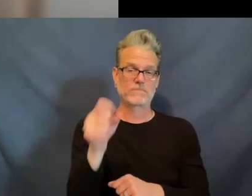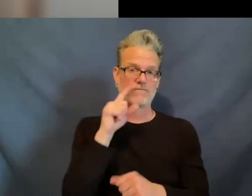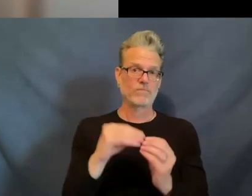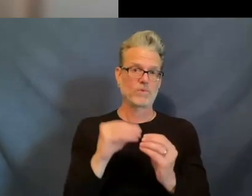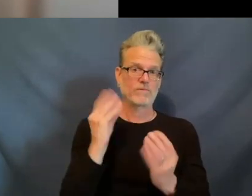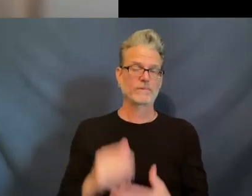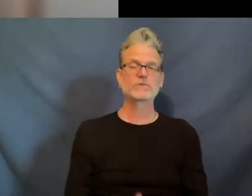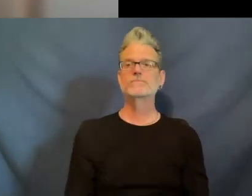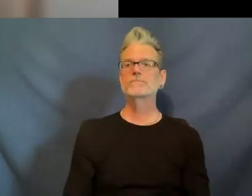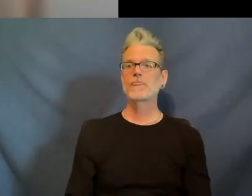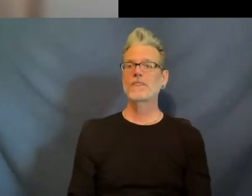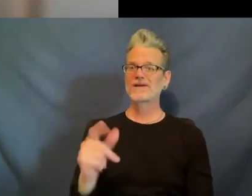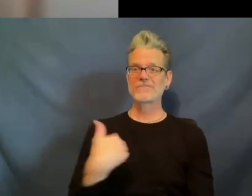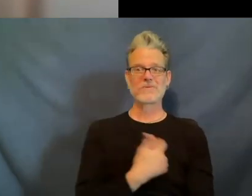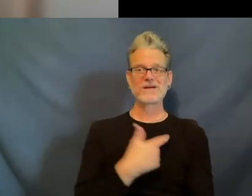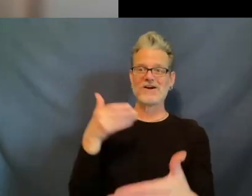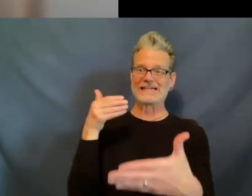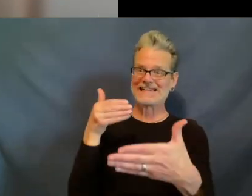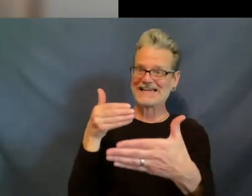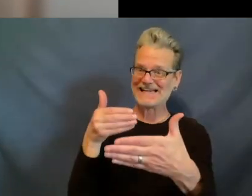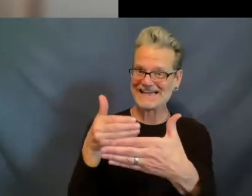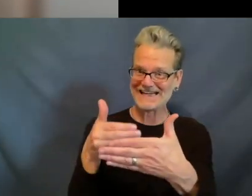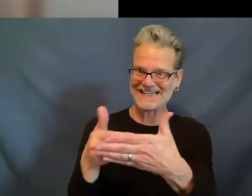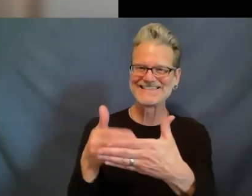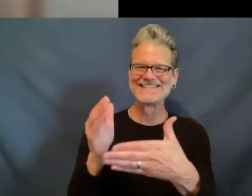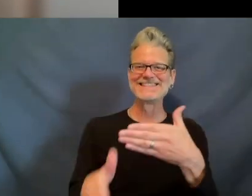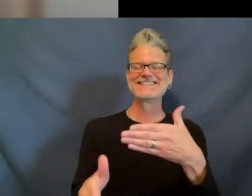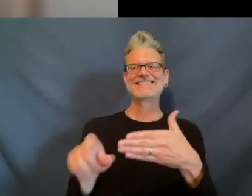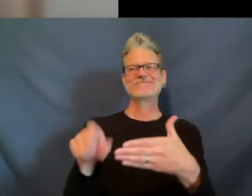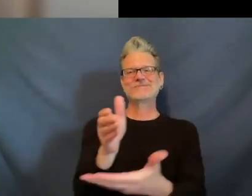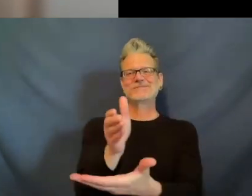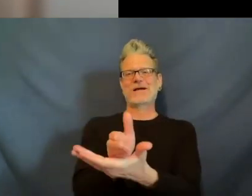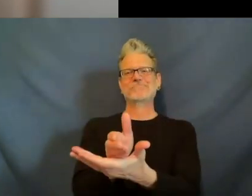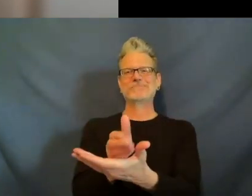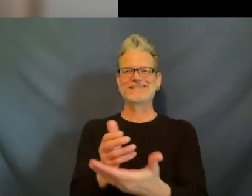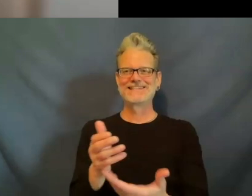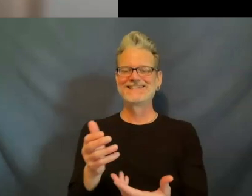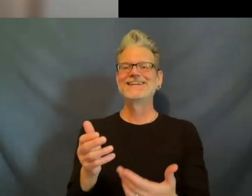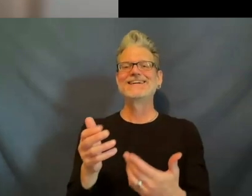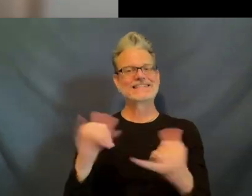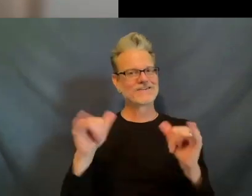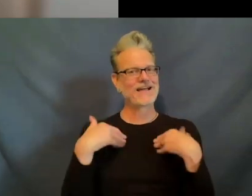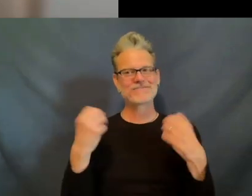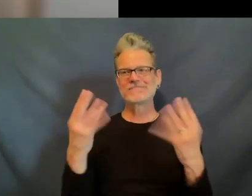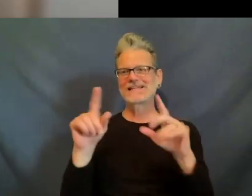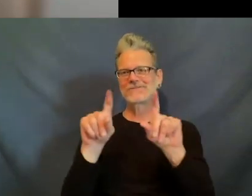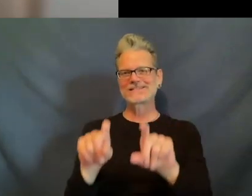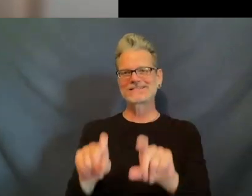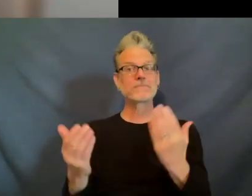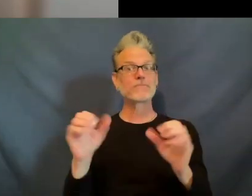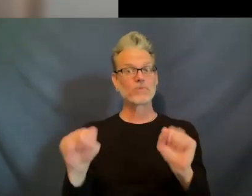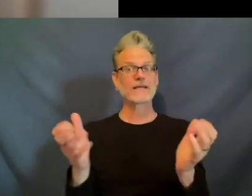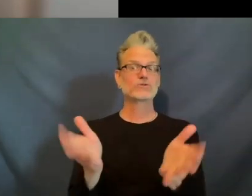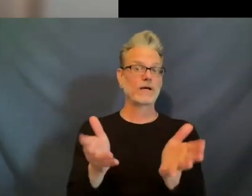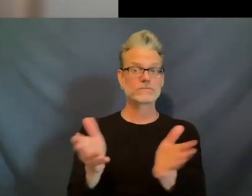Well, we are coming up on the top of the hour, so we're gonna have to leave it there. We still have a lot of questions, and maybe we can chat about whether you all would